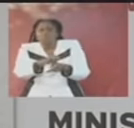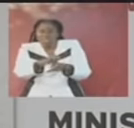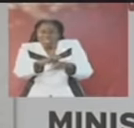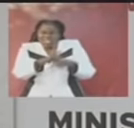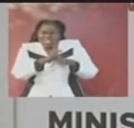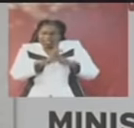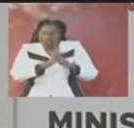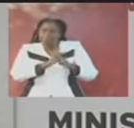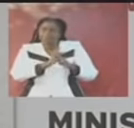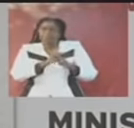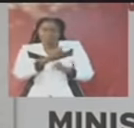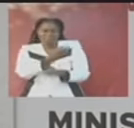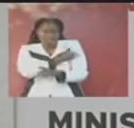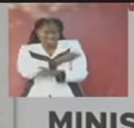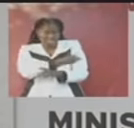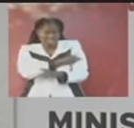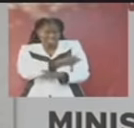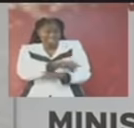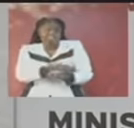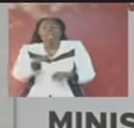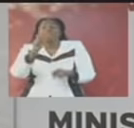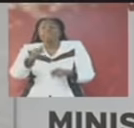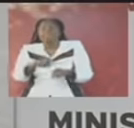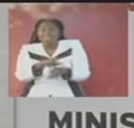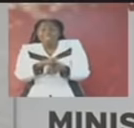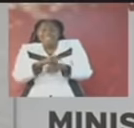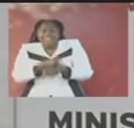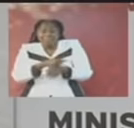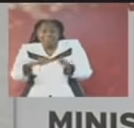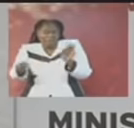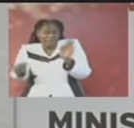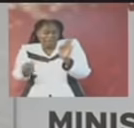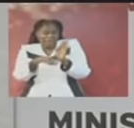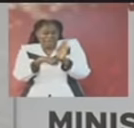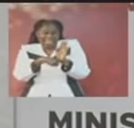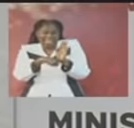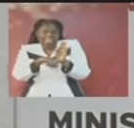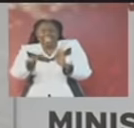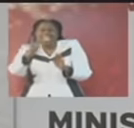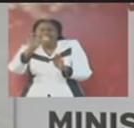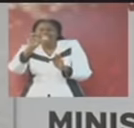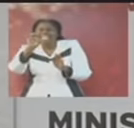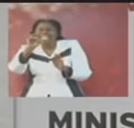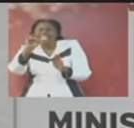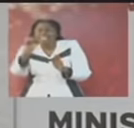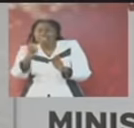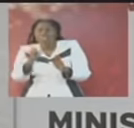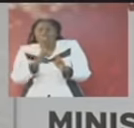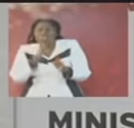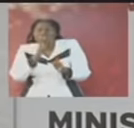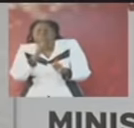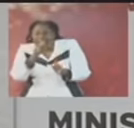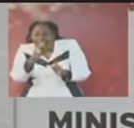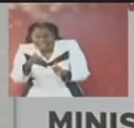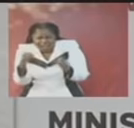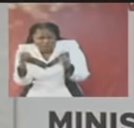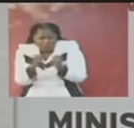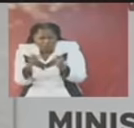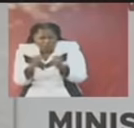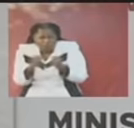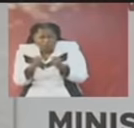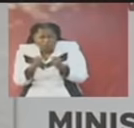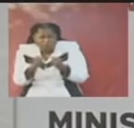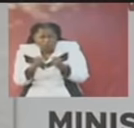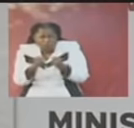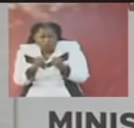vaccine require negative 80 degrees Celsius, as opposed to the vaccines that we would normally have in a vaccine fridge at -2 to